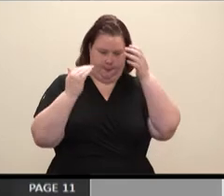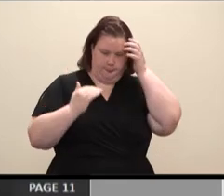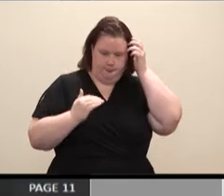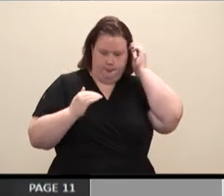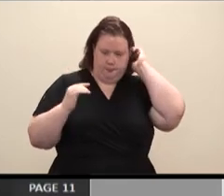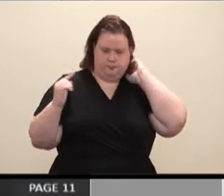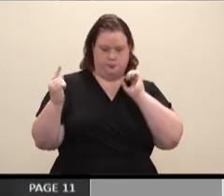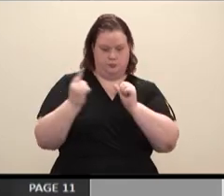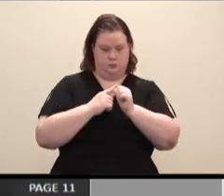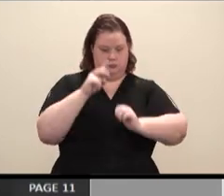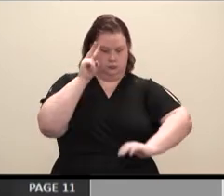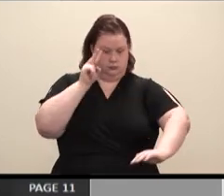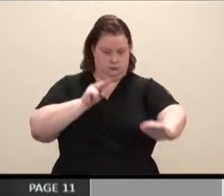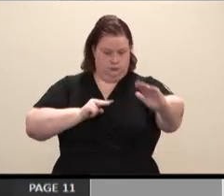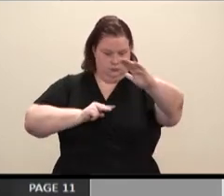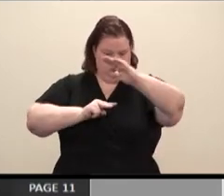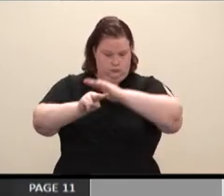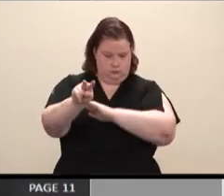2020-2021